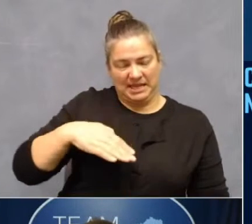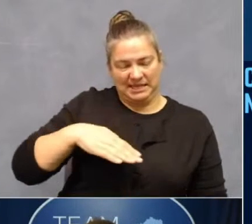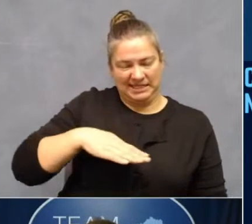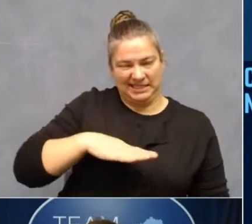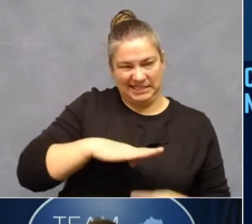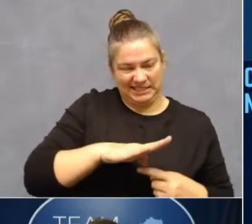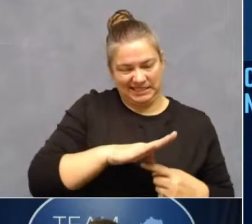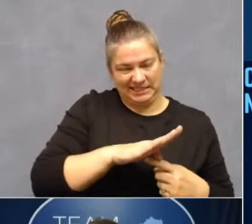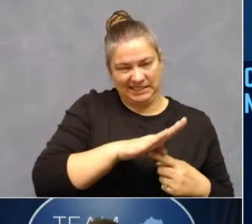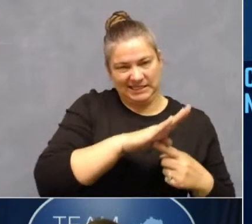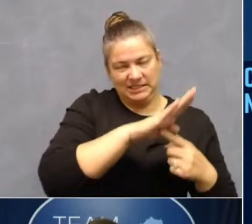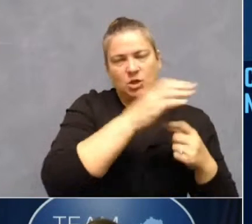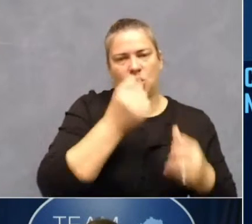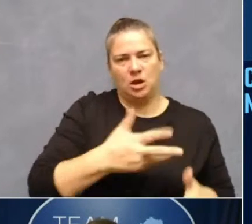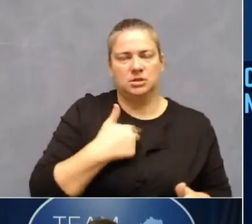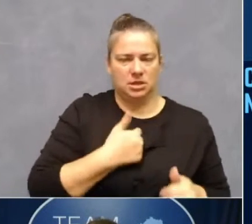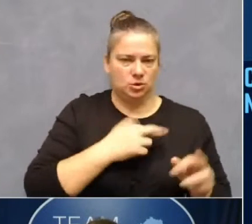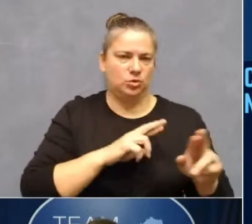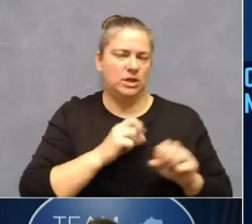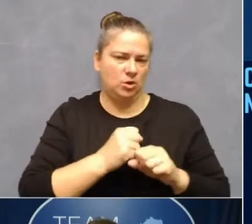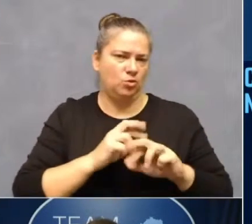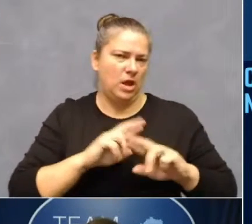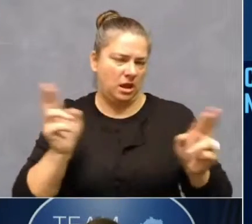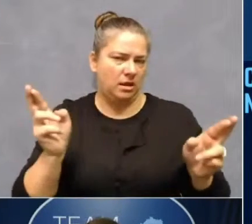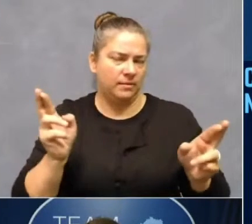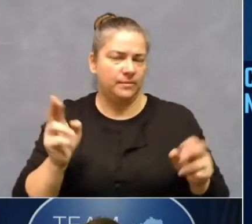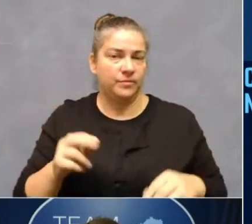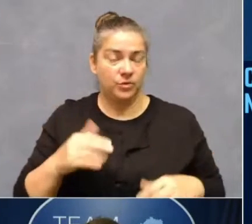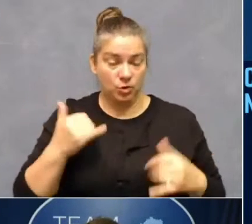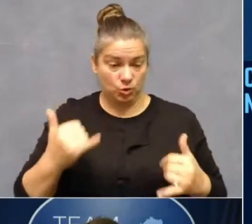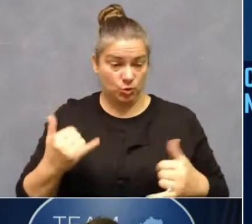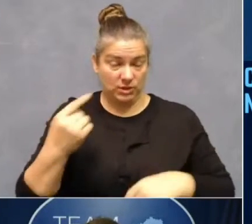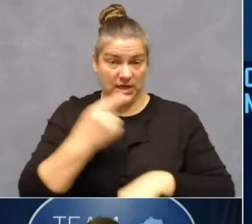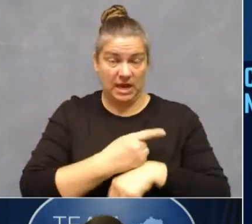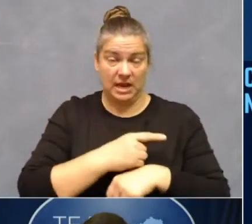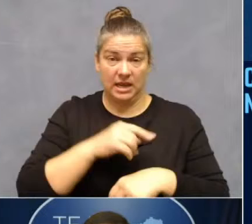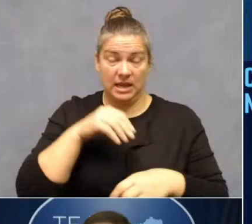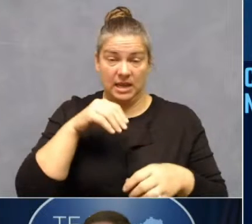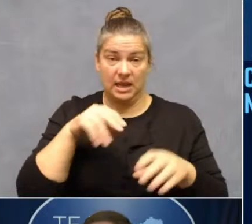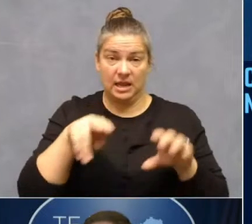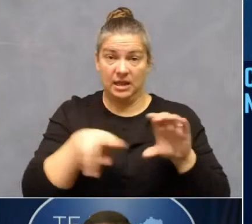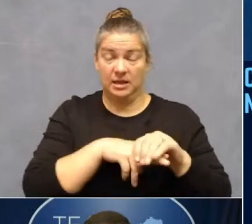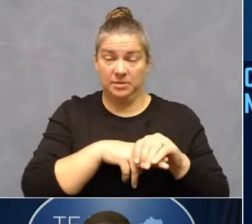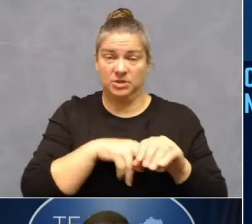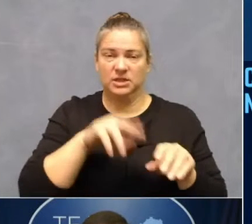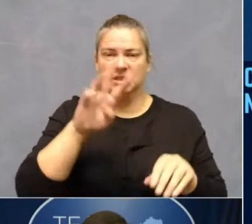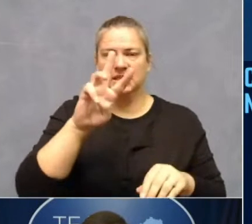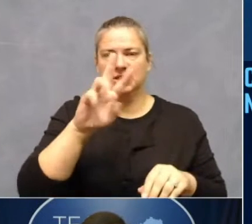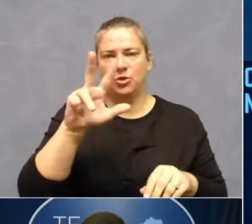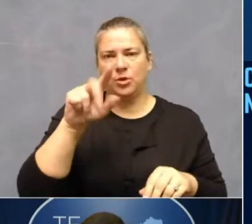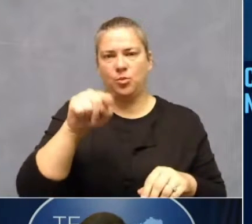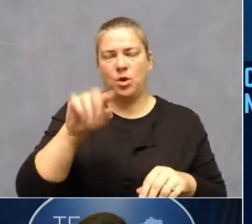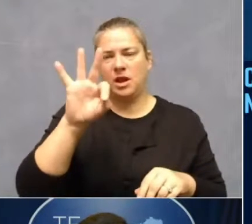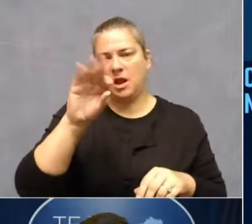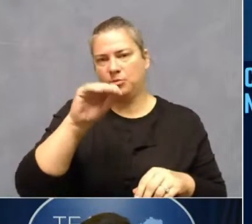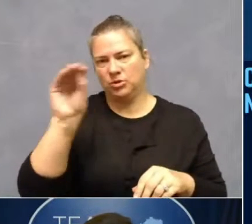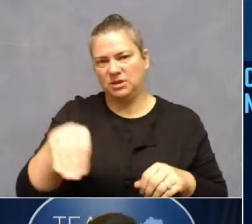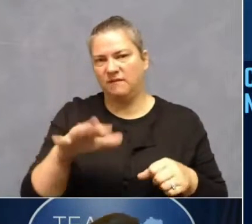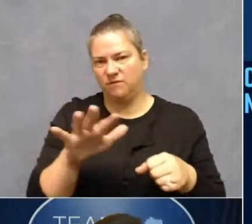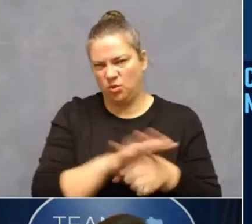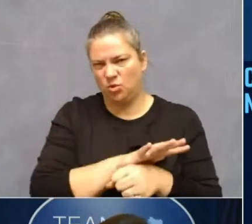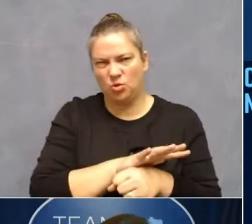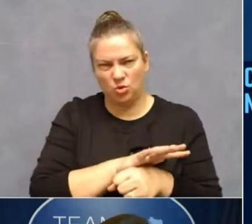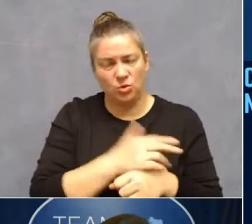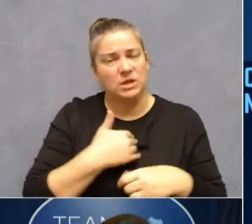preparations. As of today, our inpatient beds are at 63.9% full. So we still